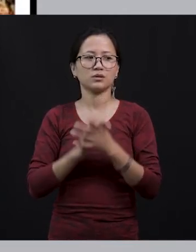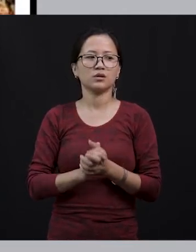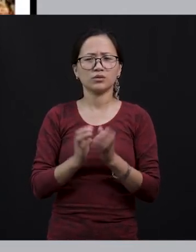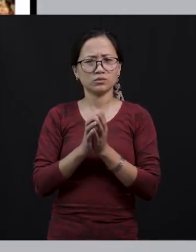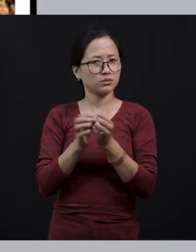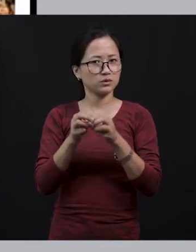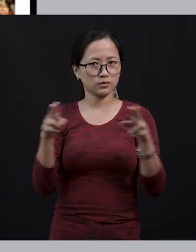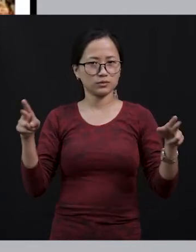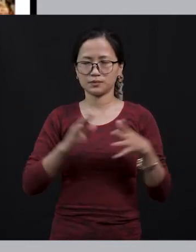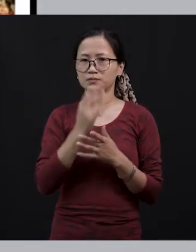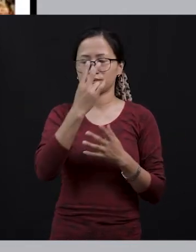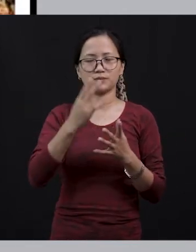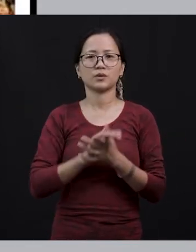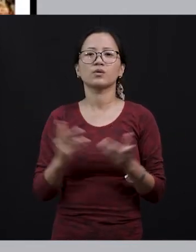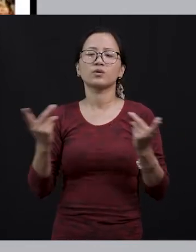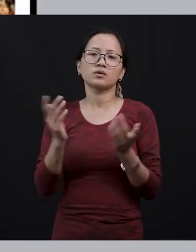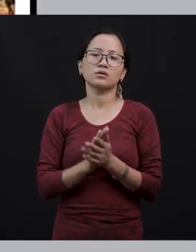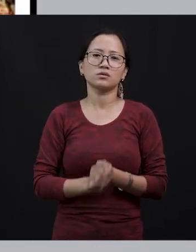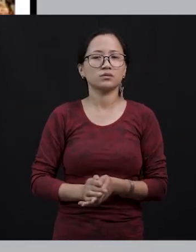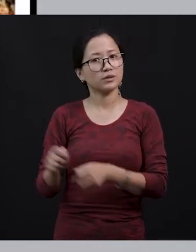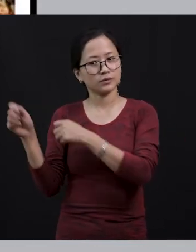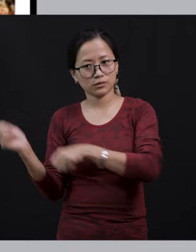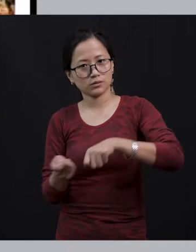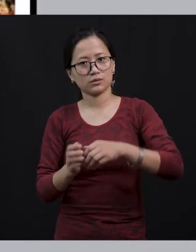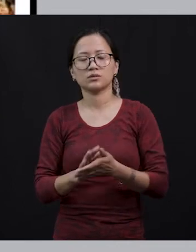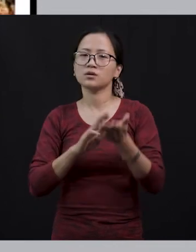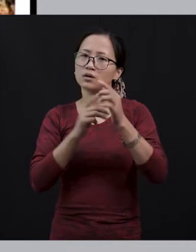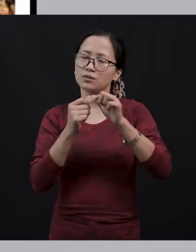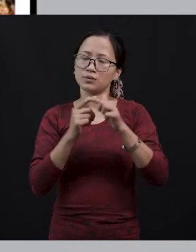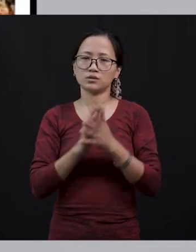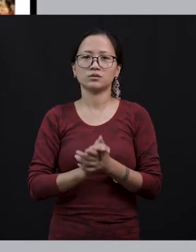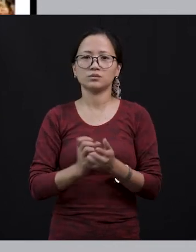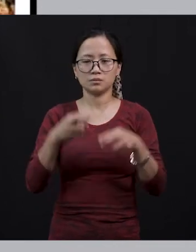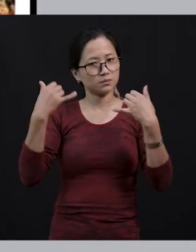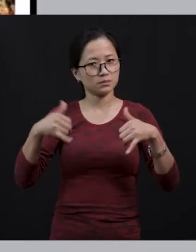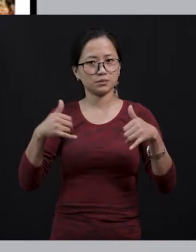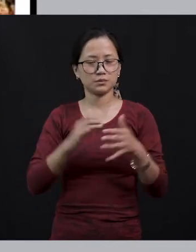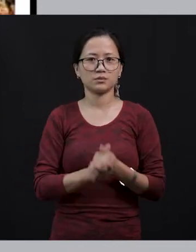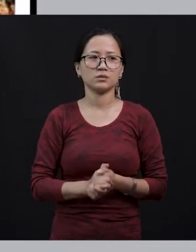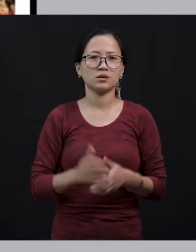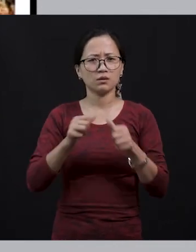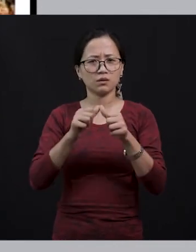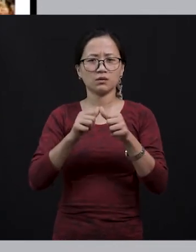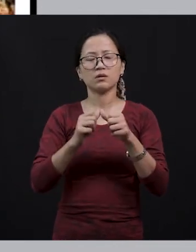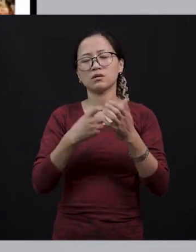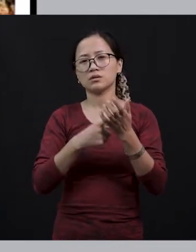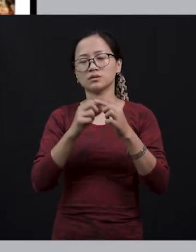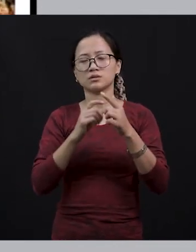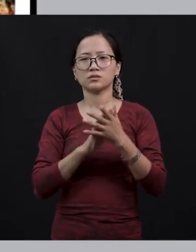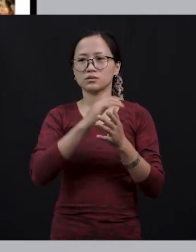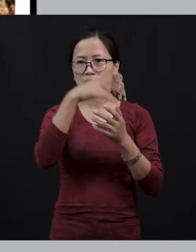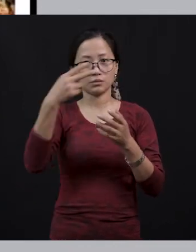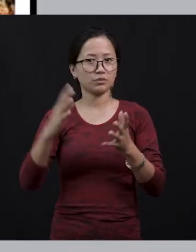Kotla grounds also, where you have cricket matches played. So these are the architecture that has